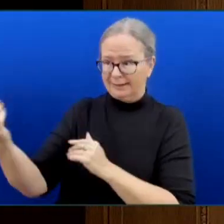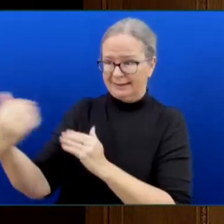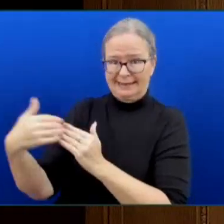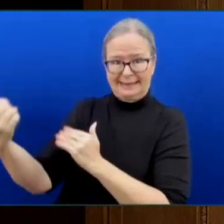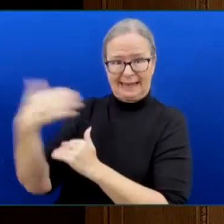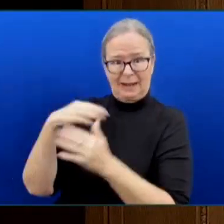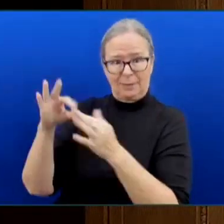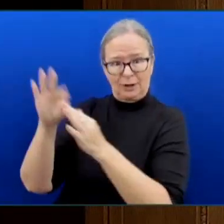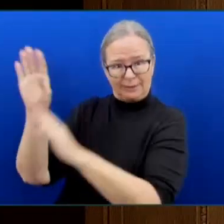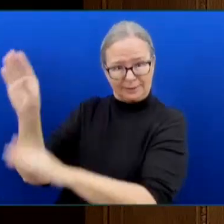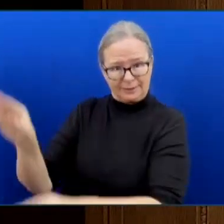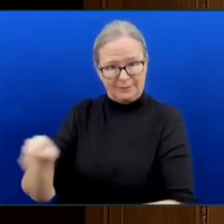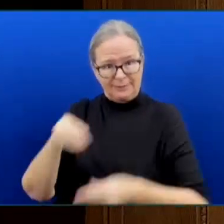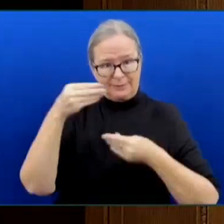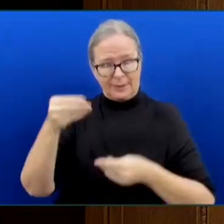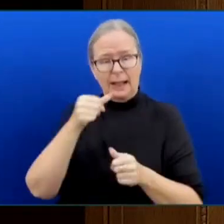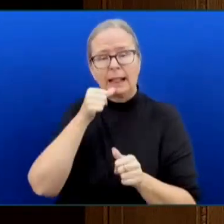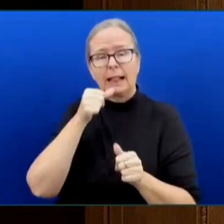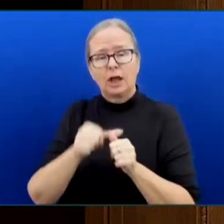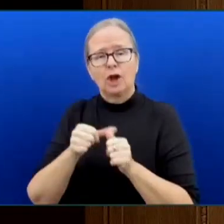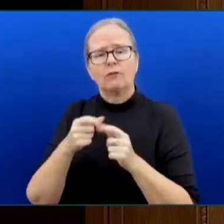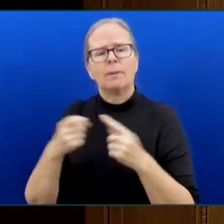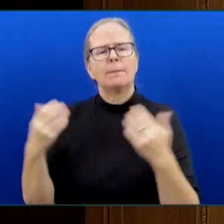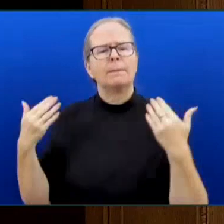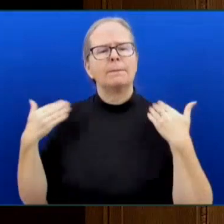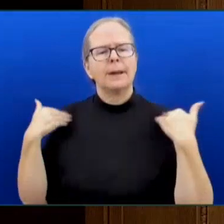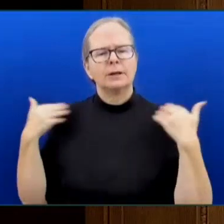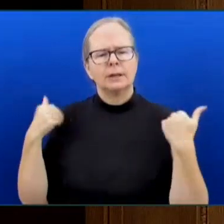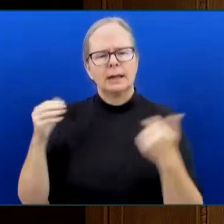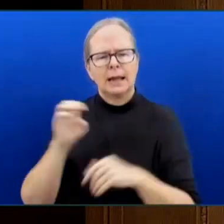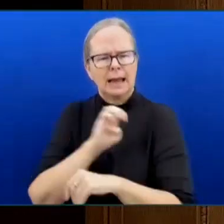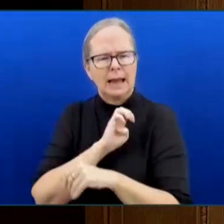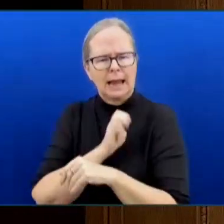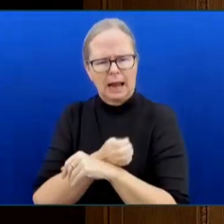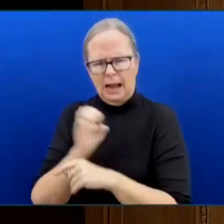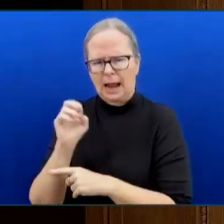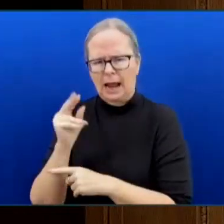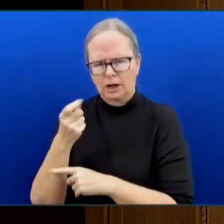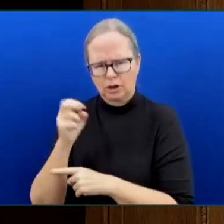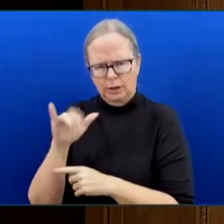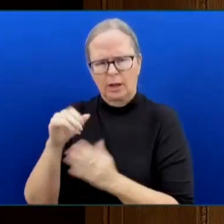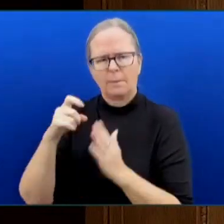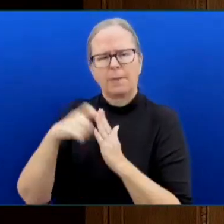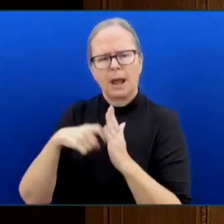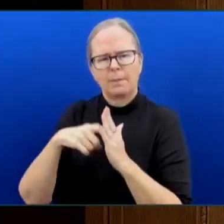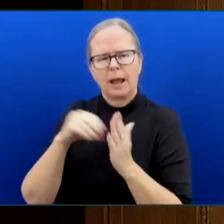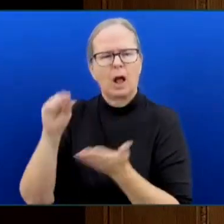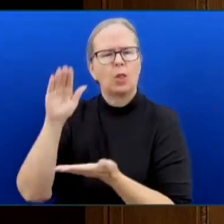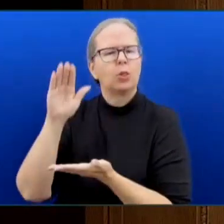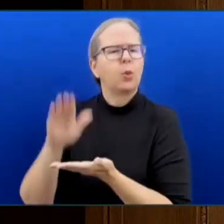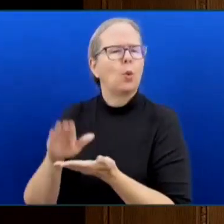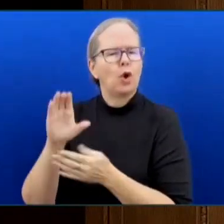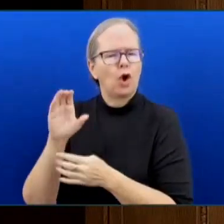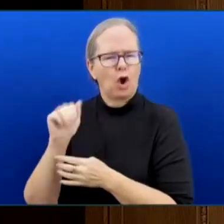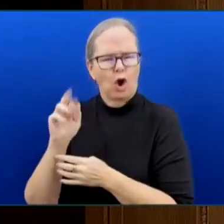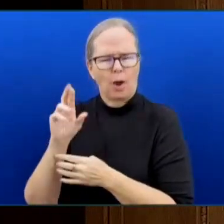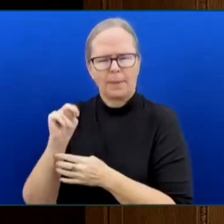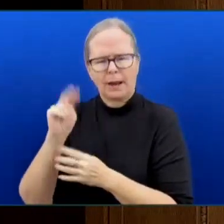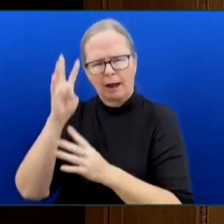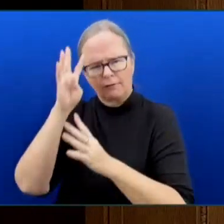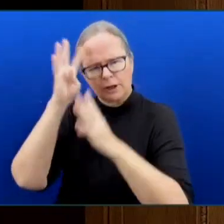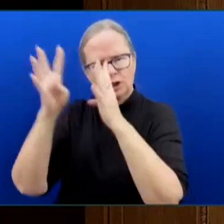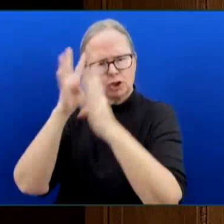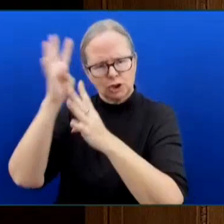and Low Carbon Innovation. I know the minister will remember the memo. She sent it